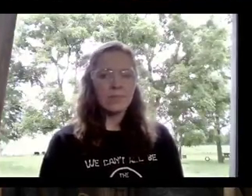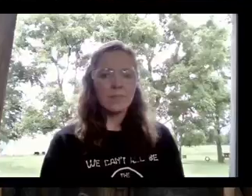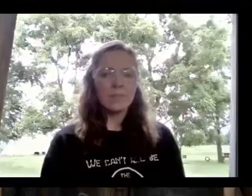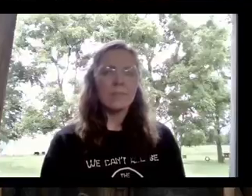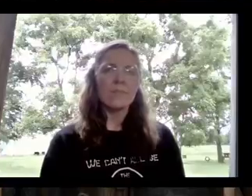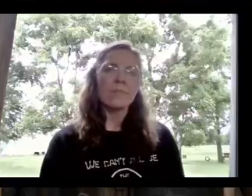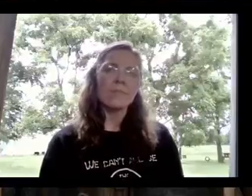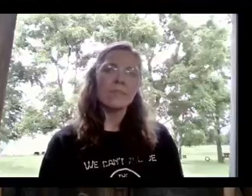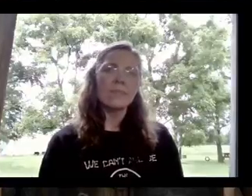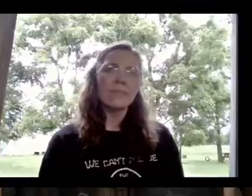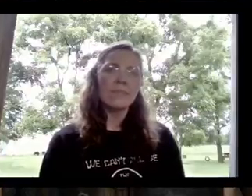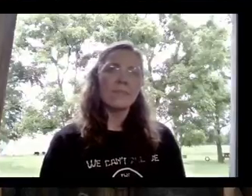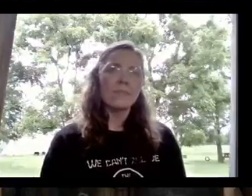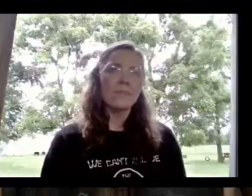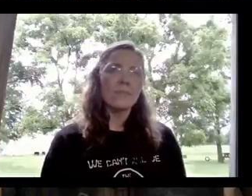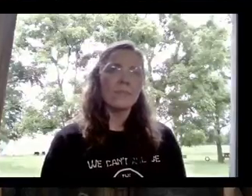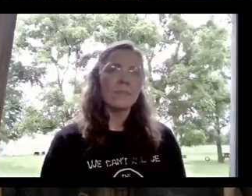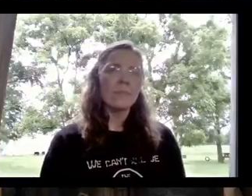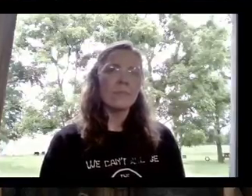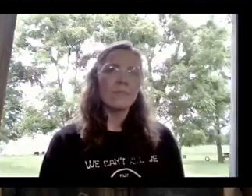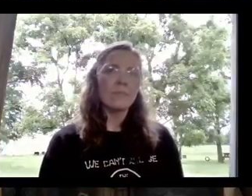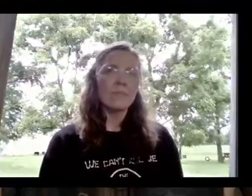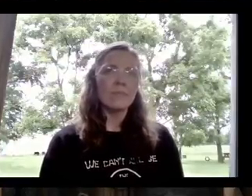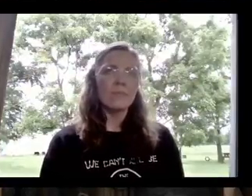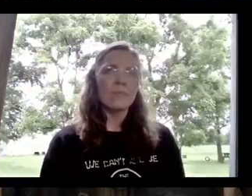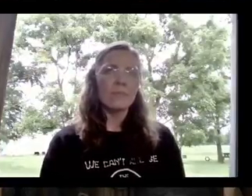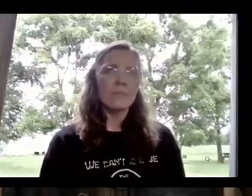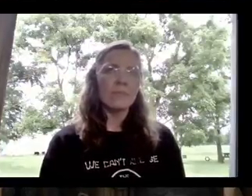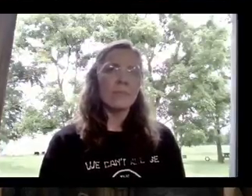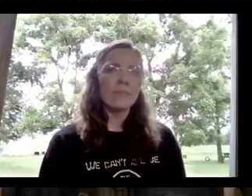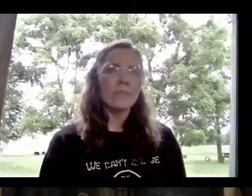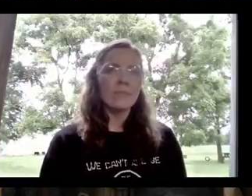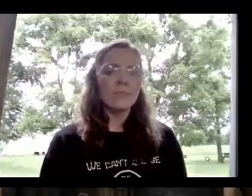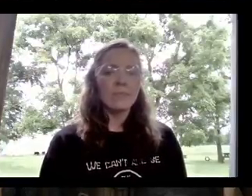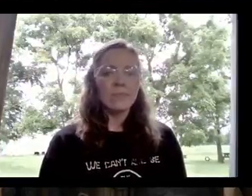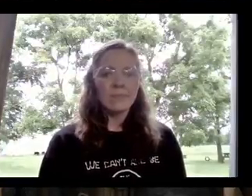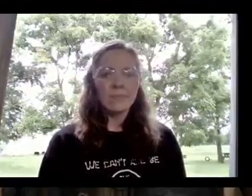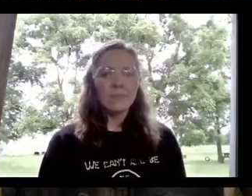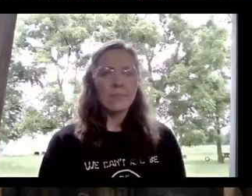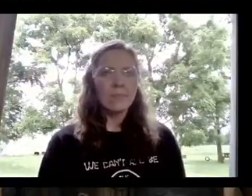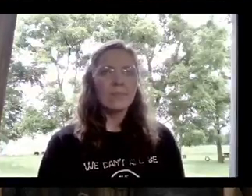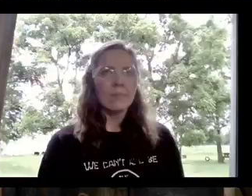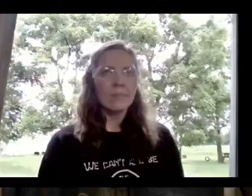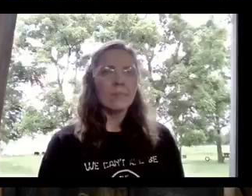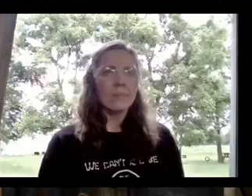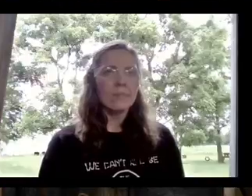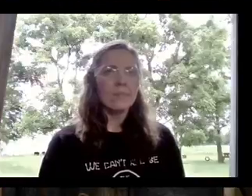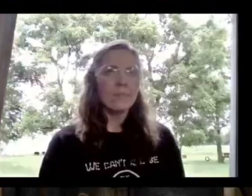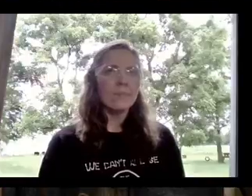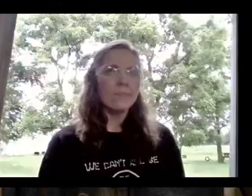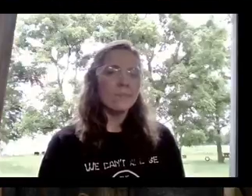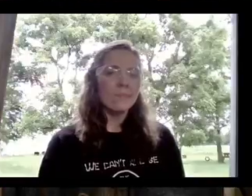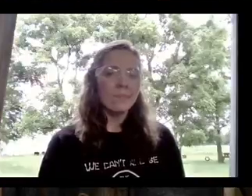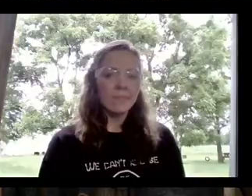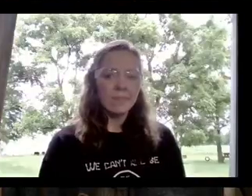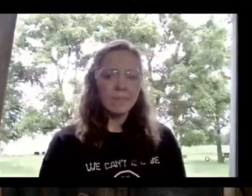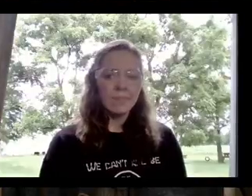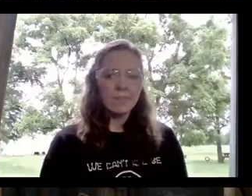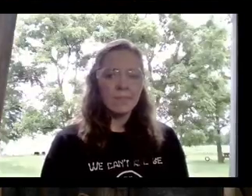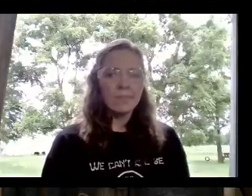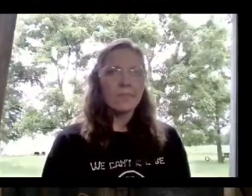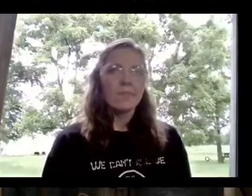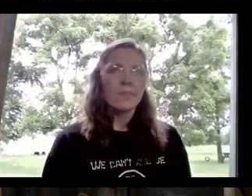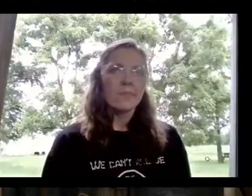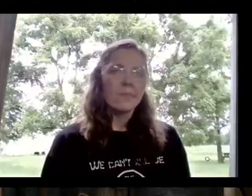I can't do it because I don't have that press. Or, well, I can't do it because I don't have a TIG welder, right? Or, oh, I can't do it because I don't have a plasma